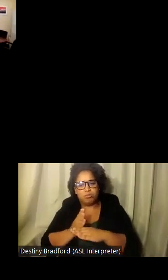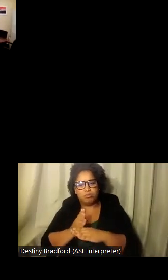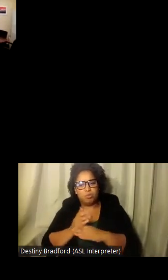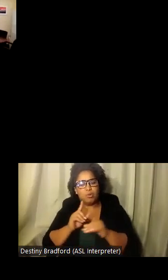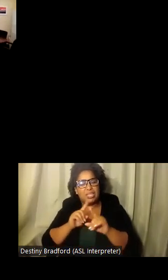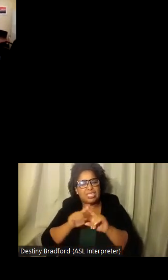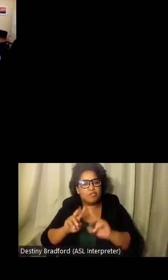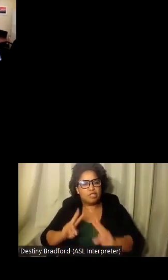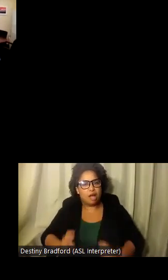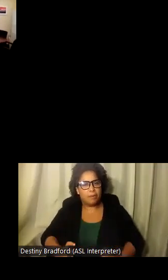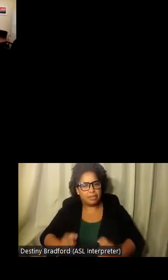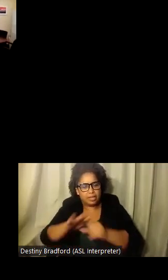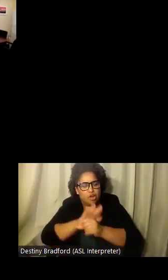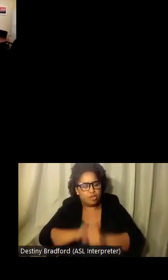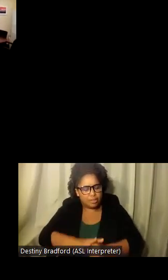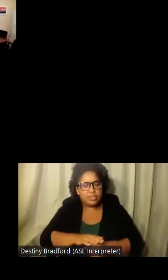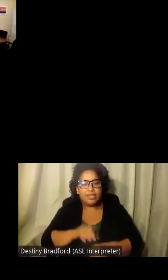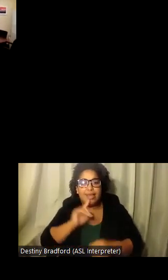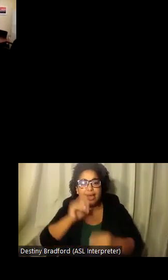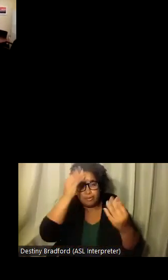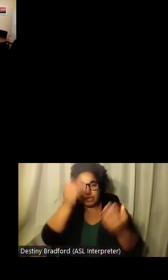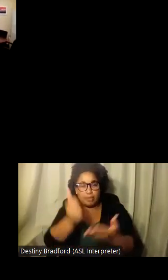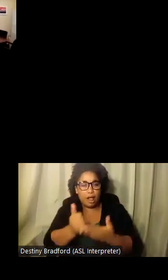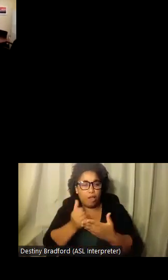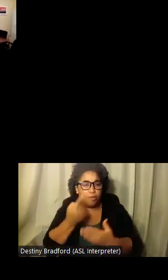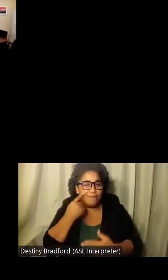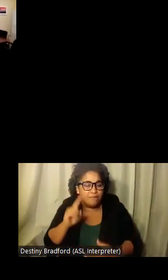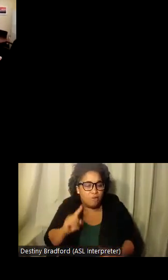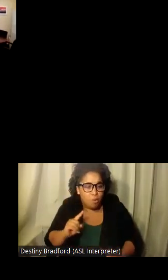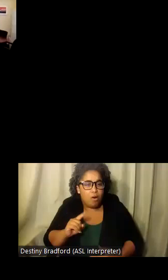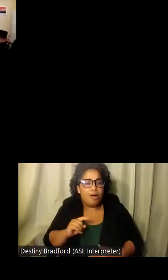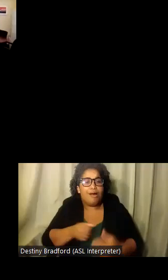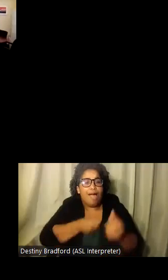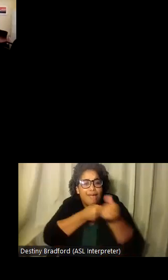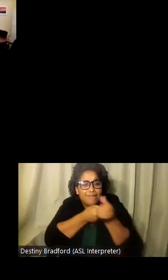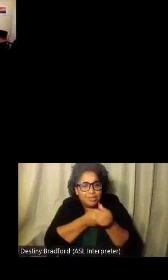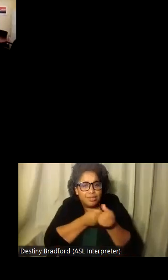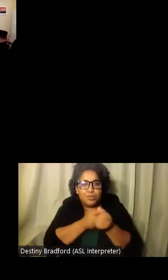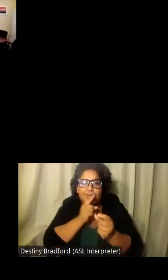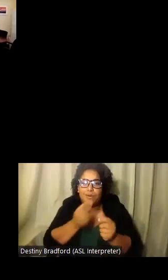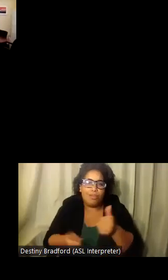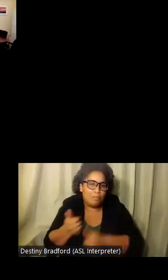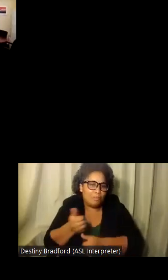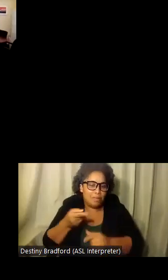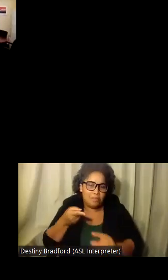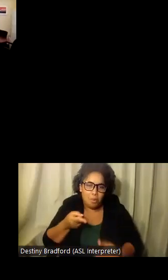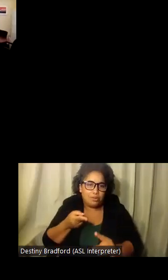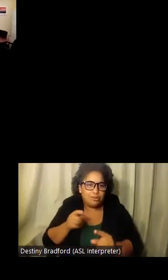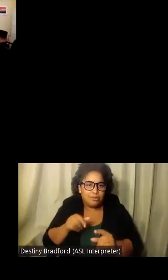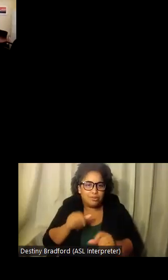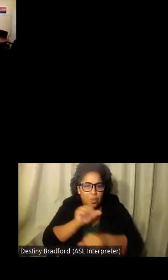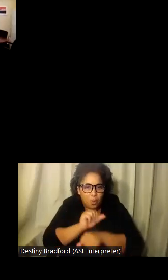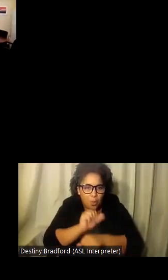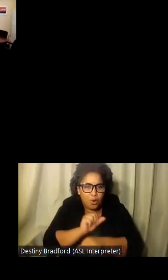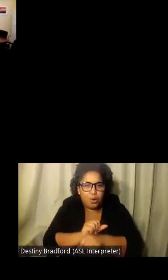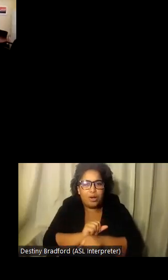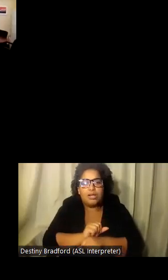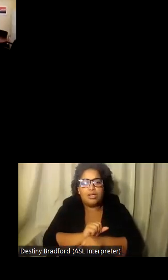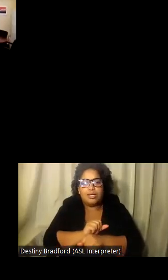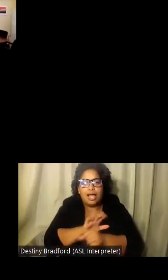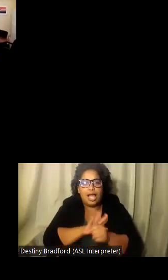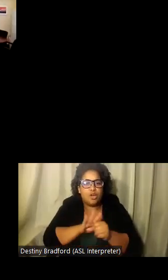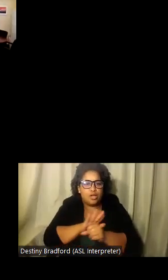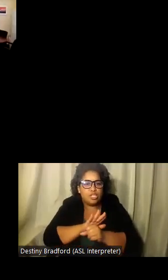for us from an advocacy perspective, which is one of the main thrusts or main work areas where